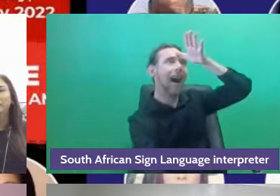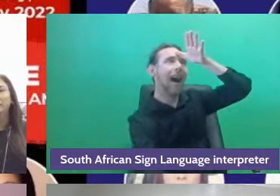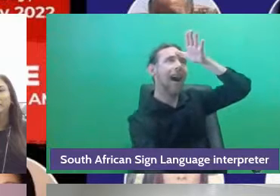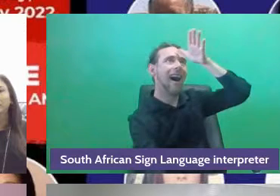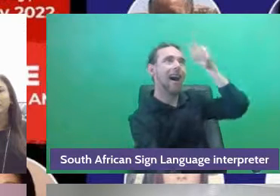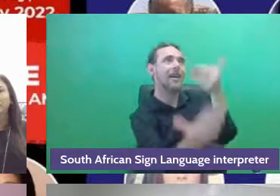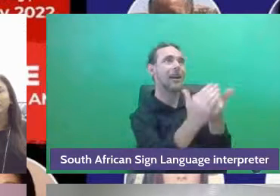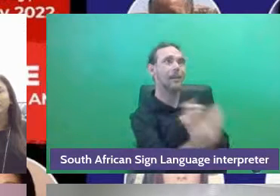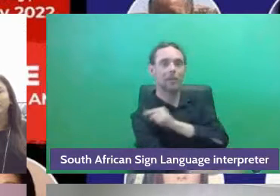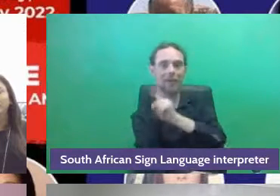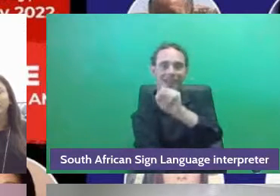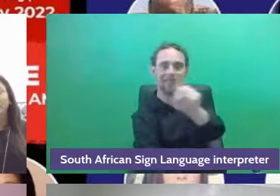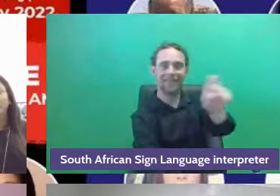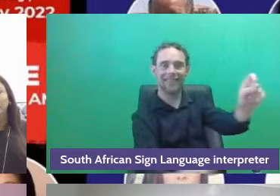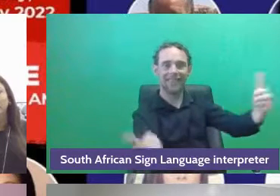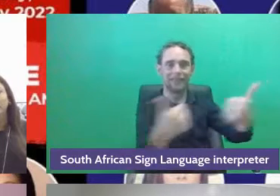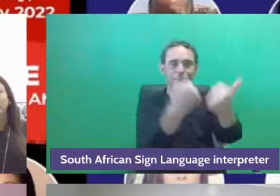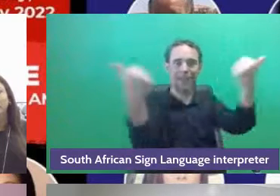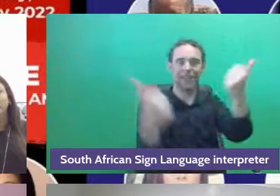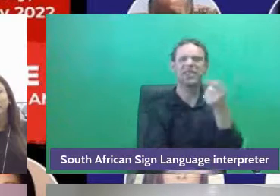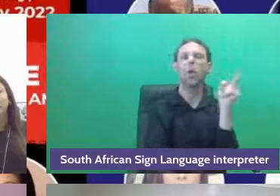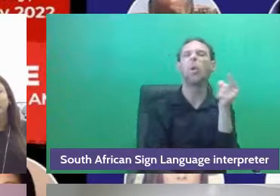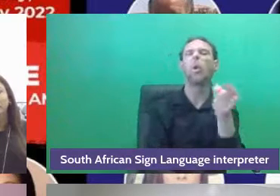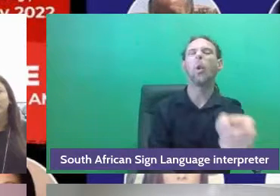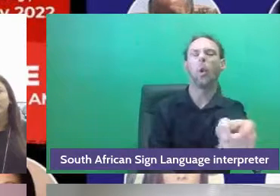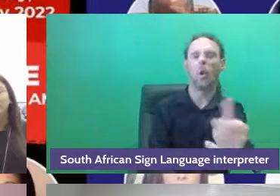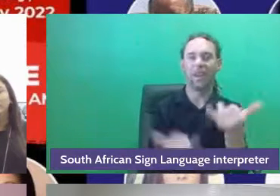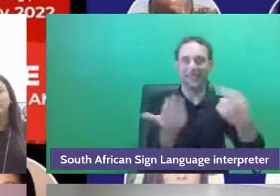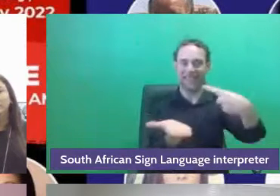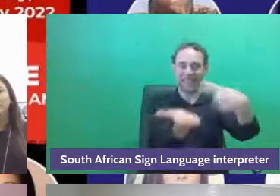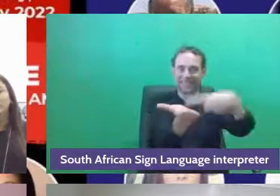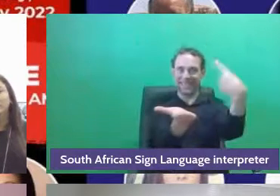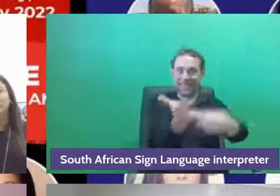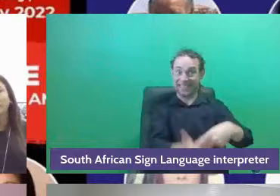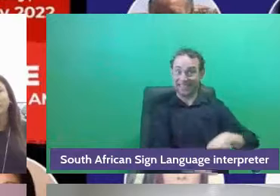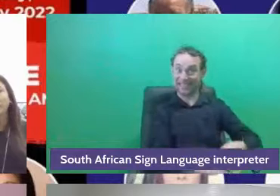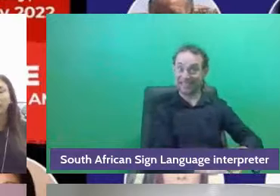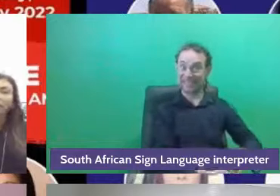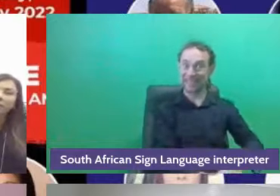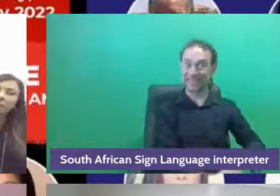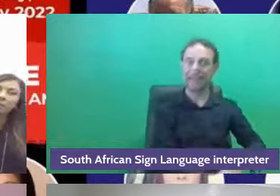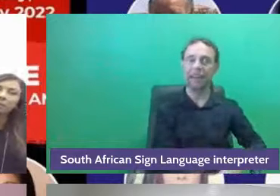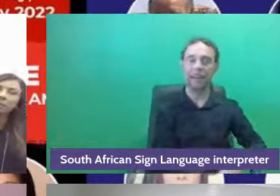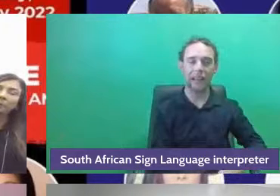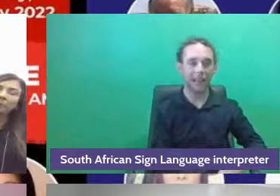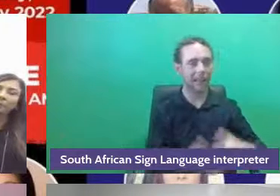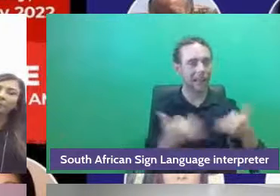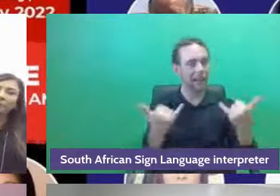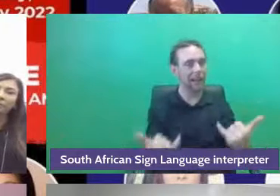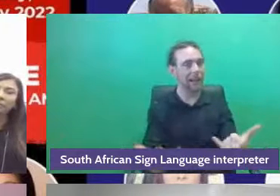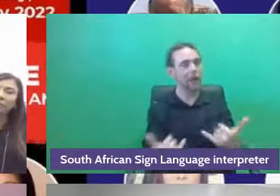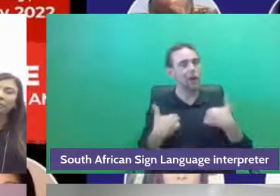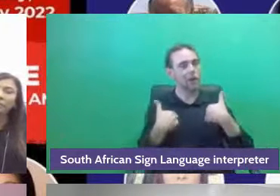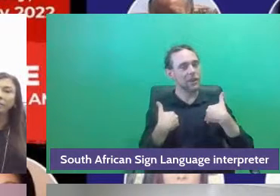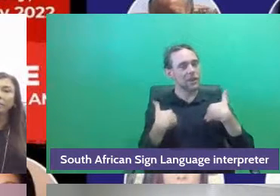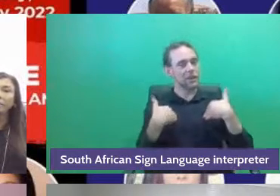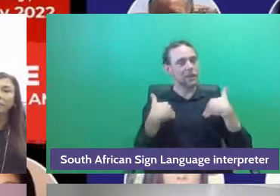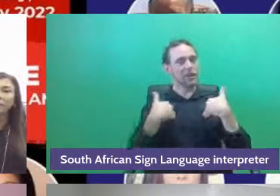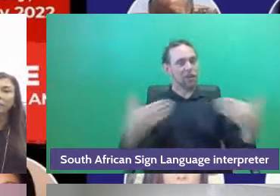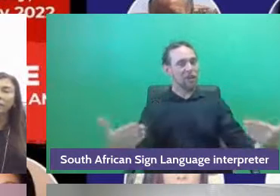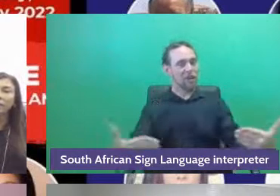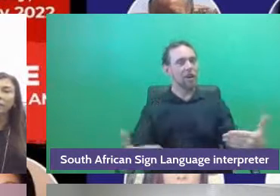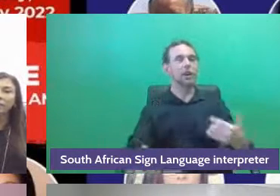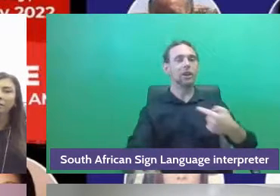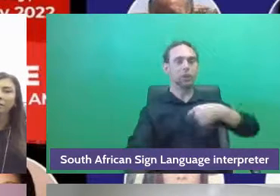faced by the community that we'll be looking at today. So as we kick off our session, and just to set